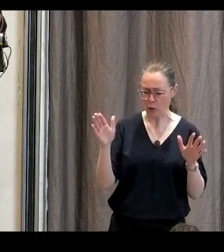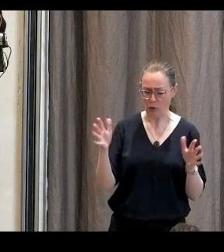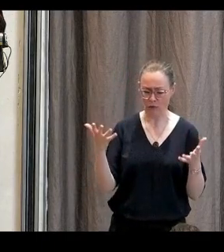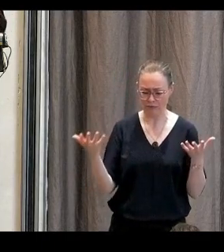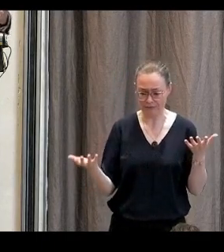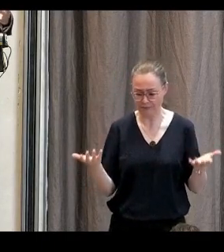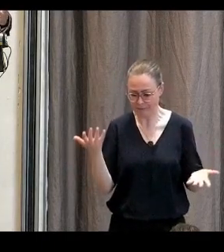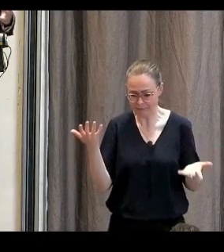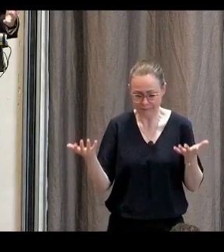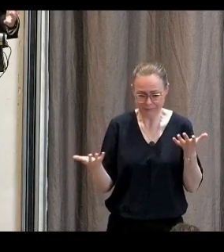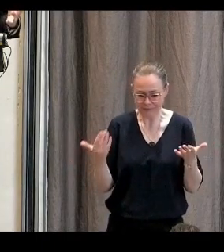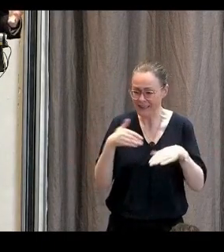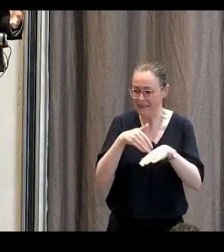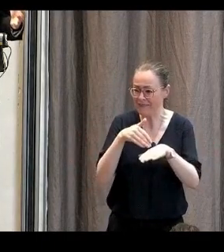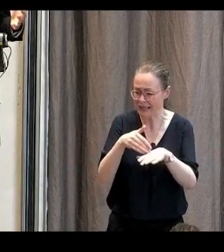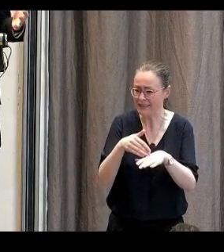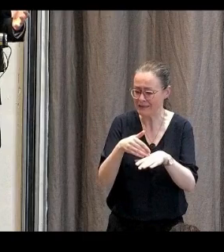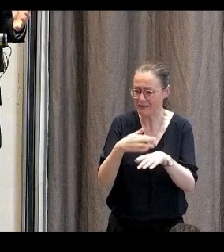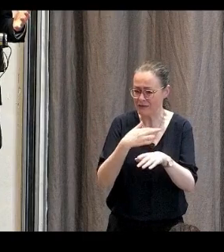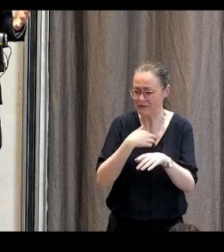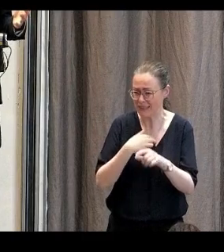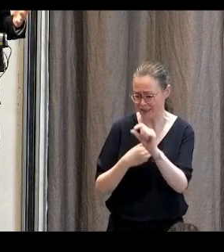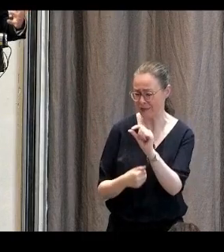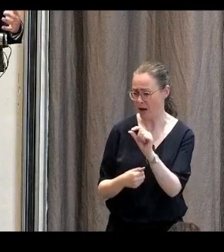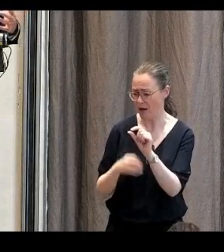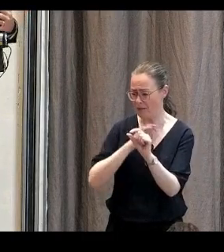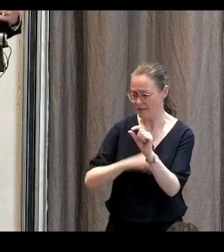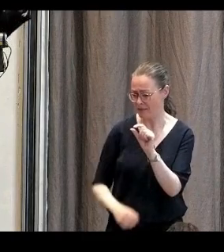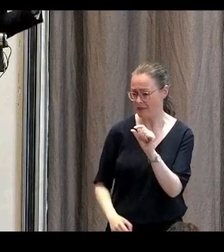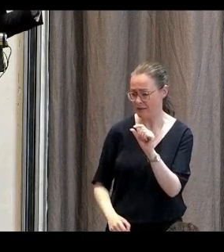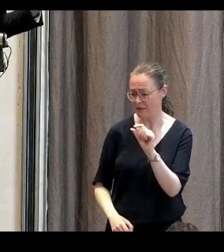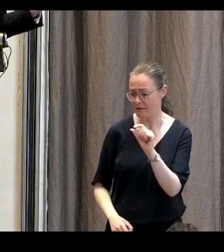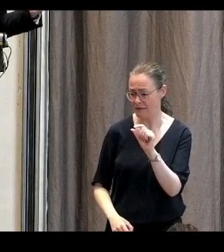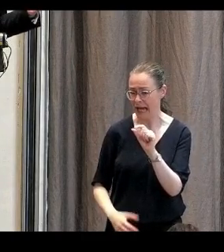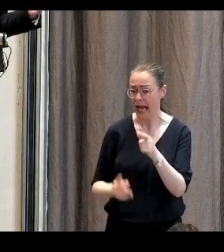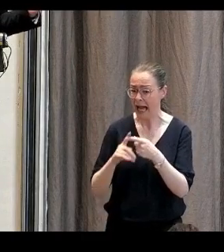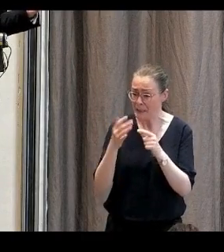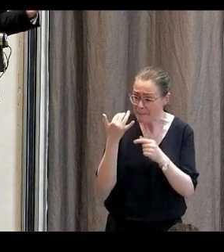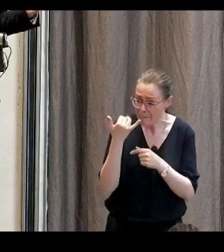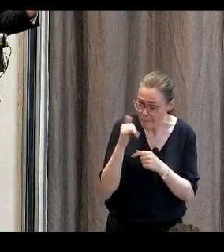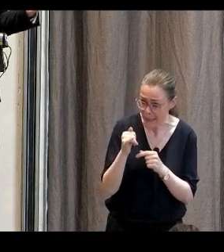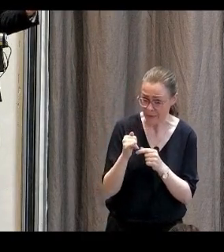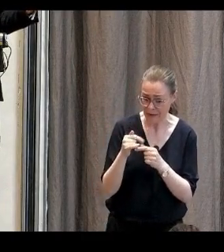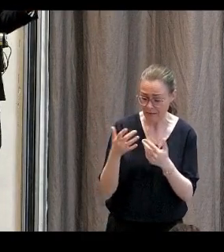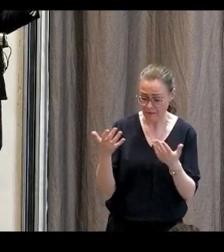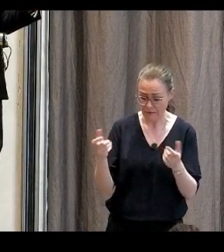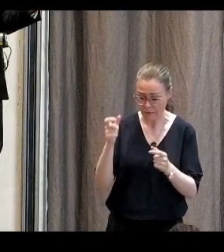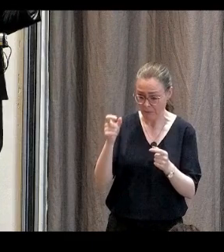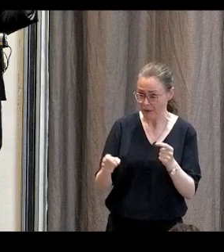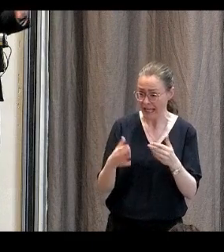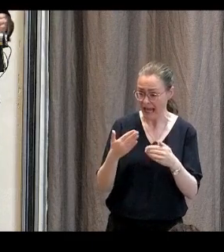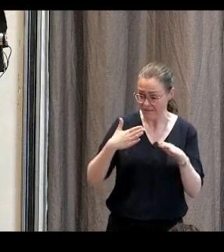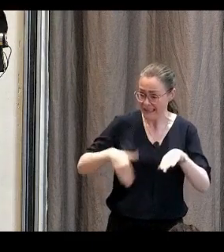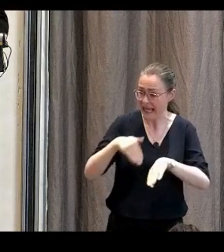size, the effect of the treatment is actually relatively small, and we may be exposing people to side